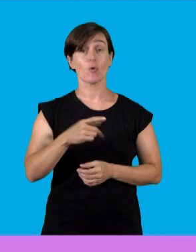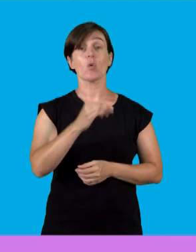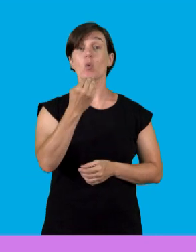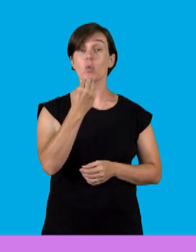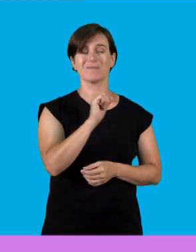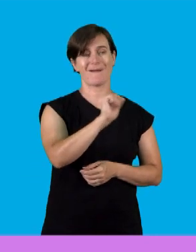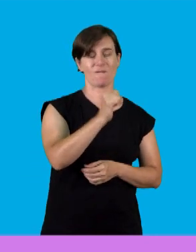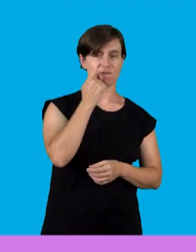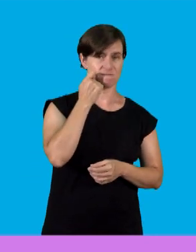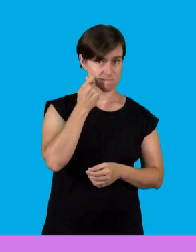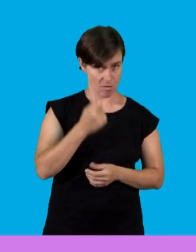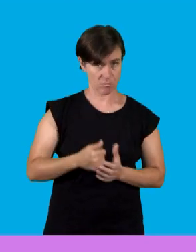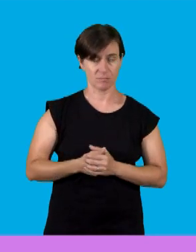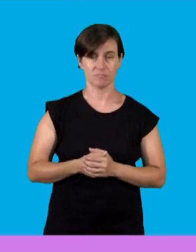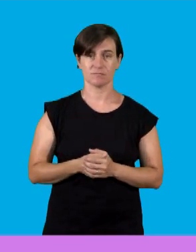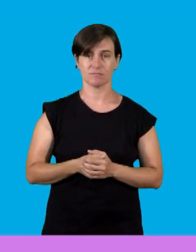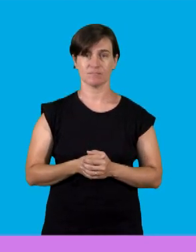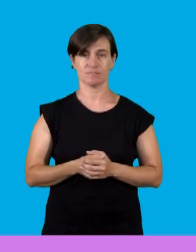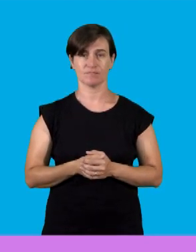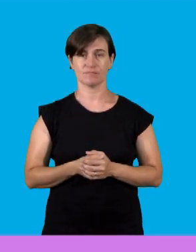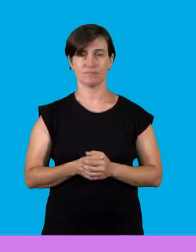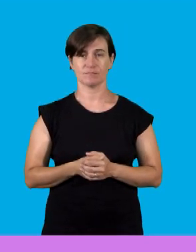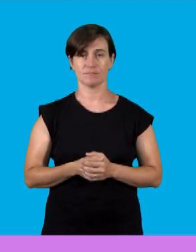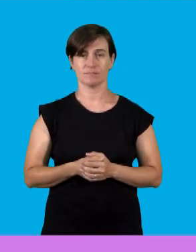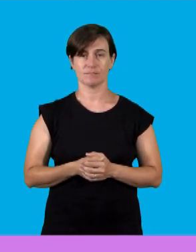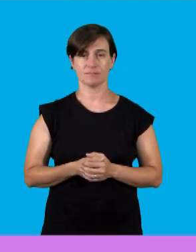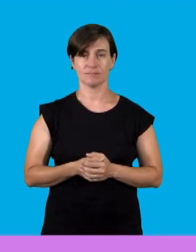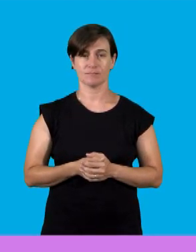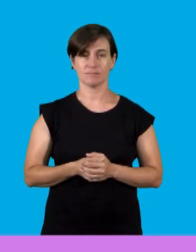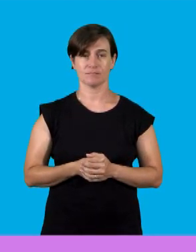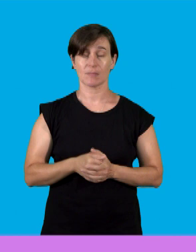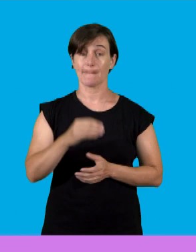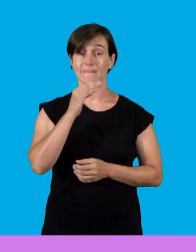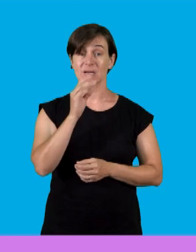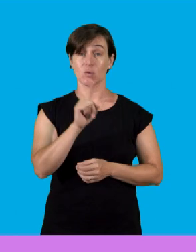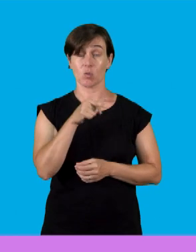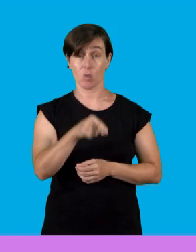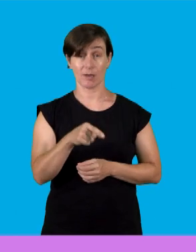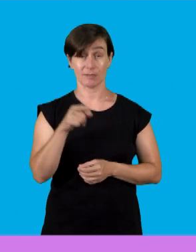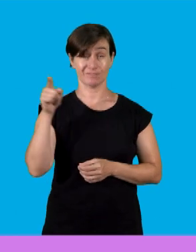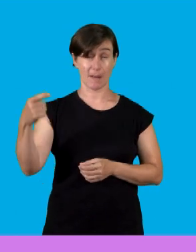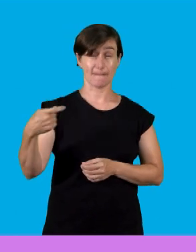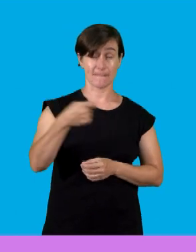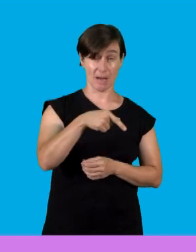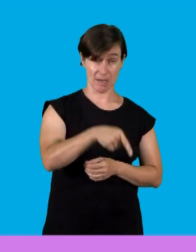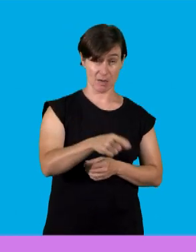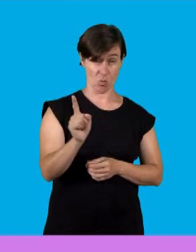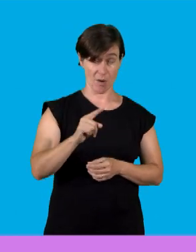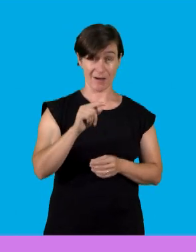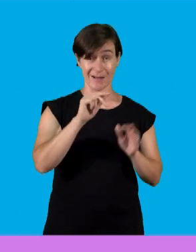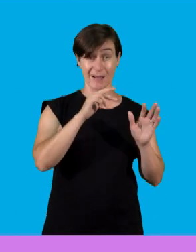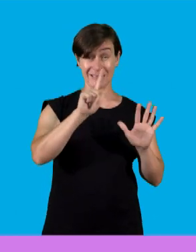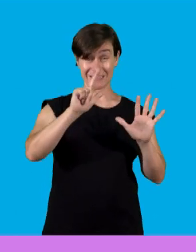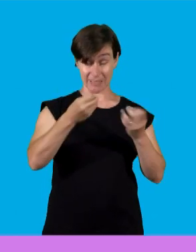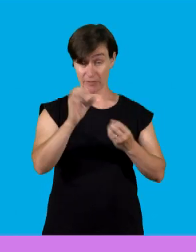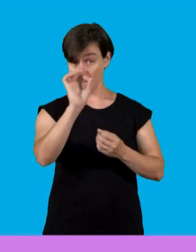his father. So it's for the parent. Okay, so therefore we need to indicate then the payout in this case will be